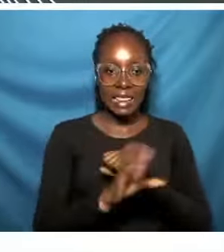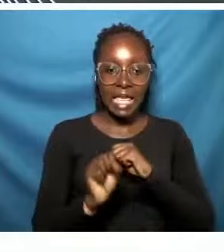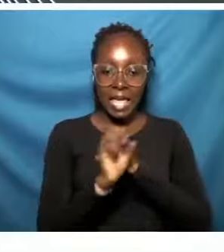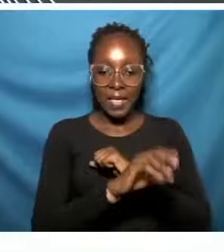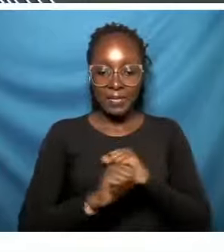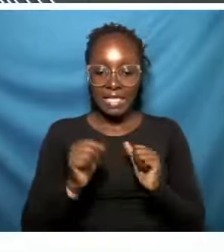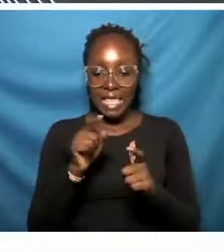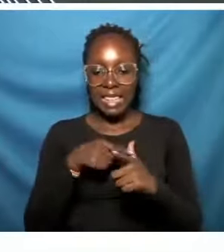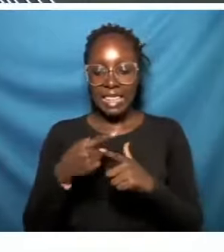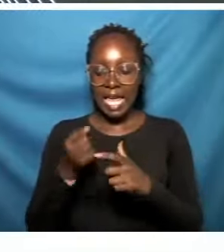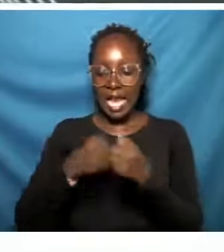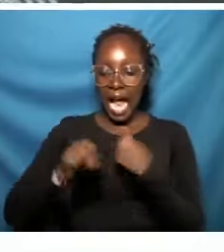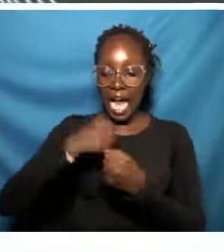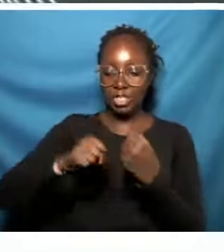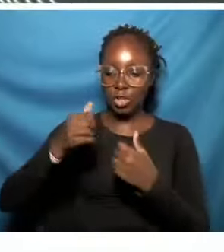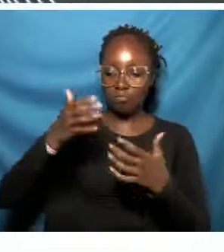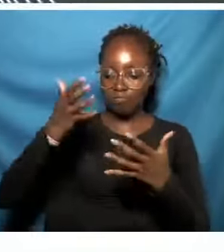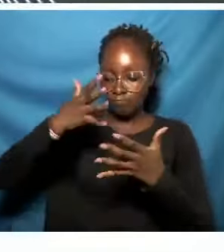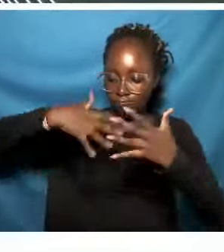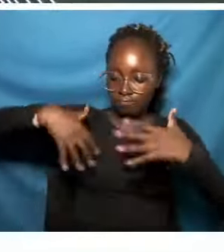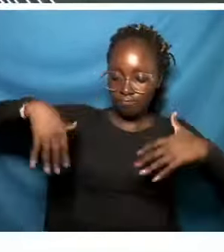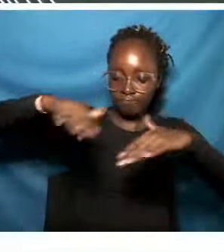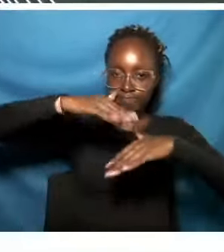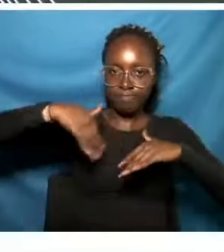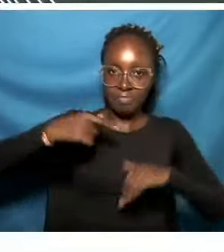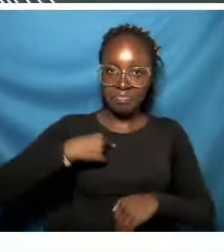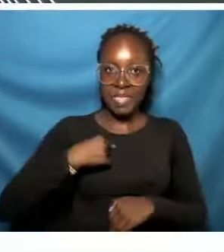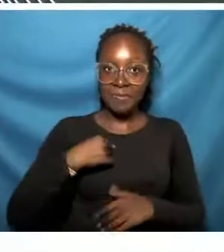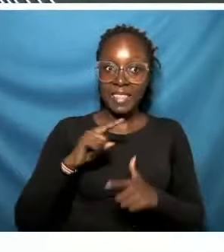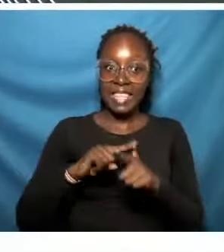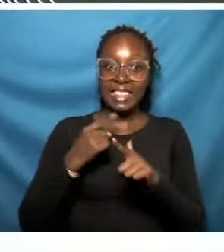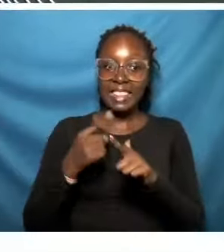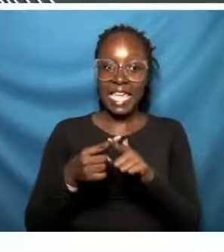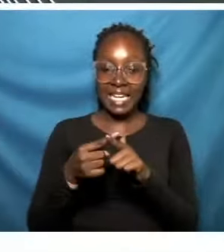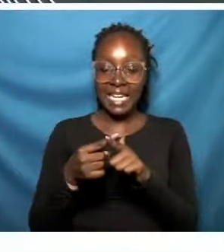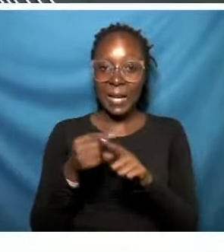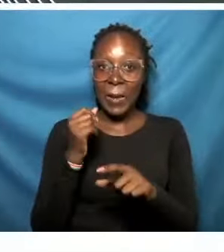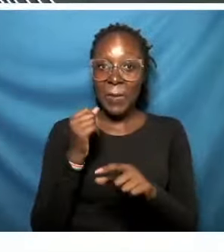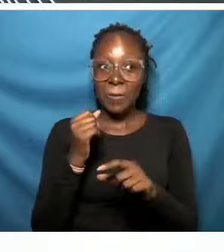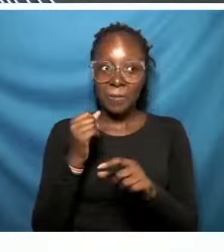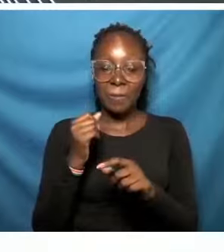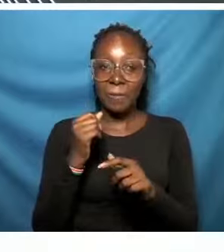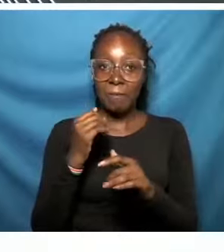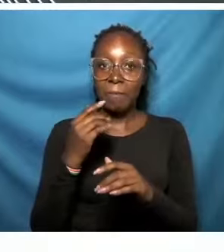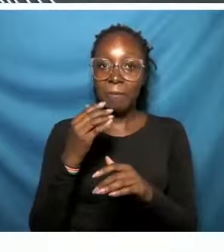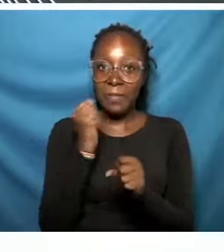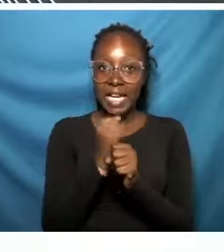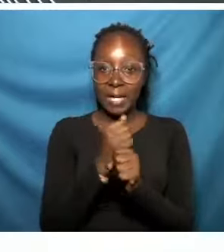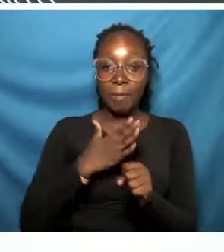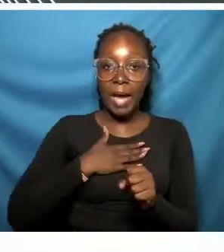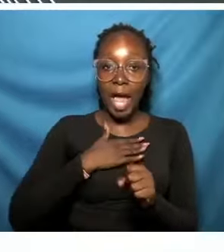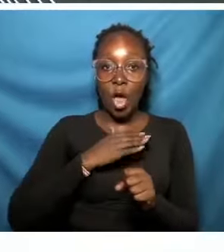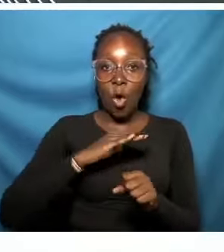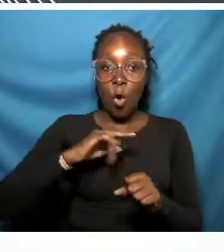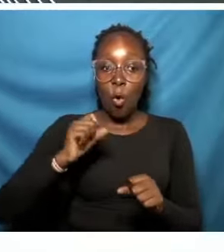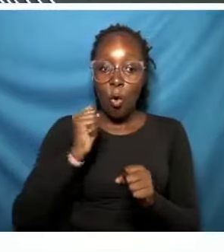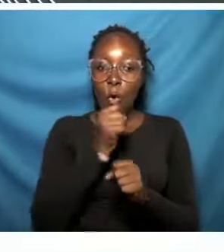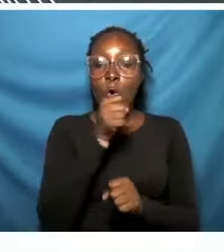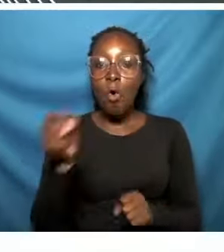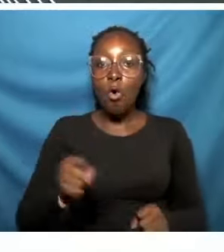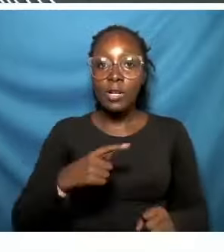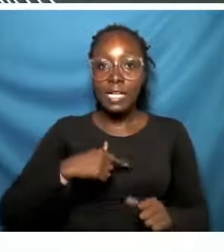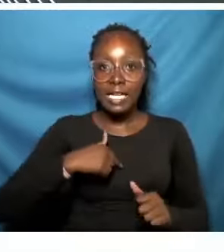the actions that surround me will stir up the old self in me and begin to flourish. And that is why, as a believer, when you are a